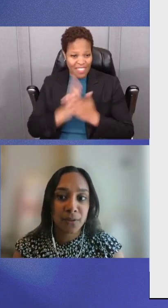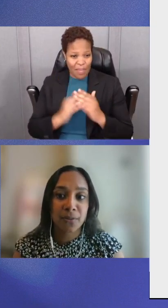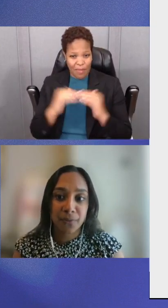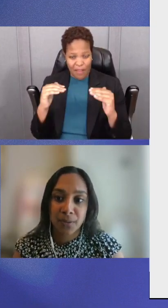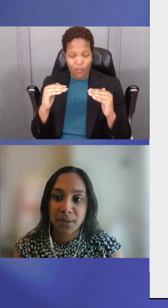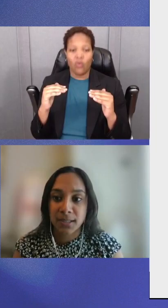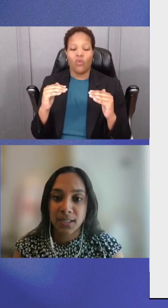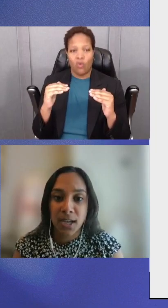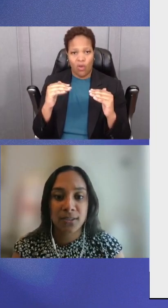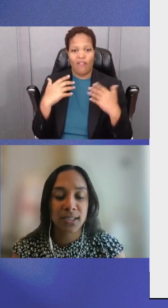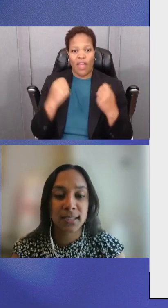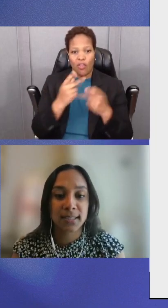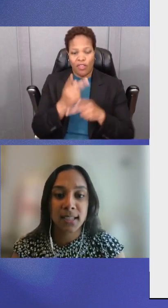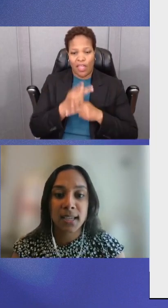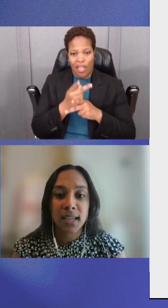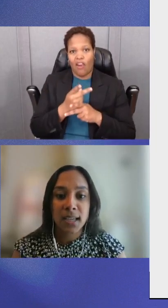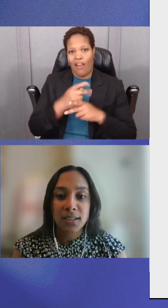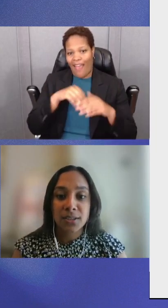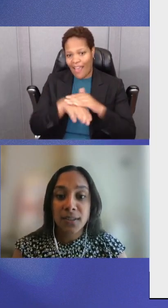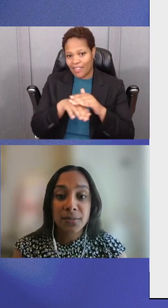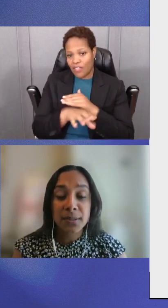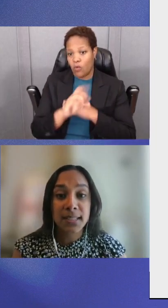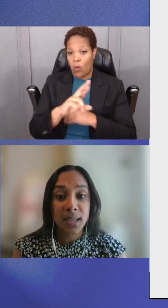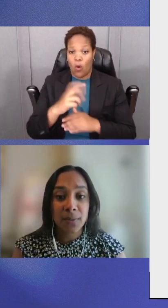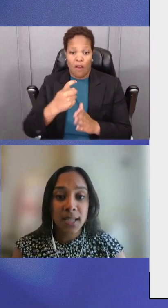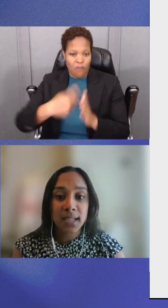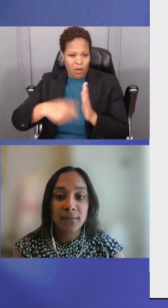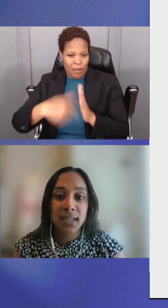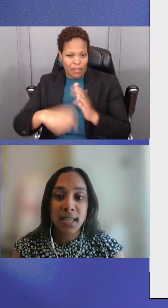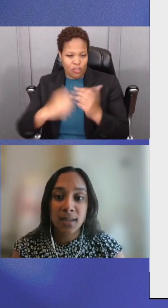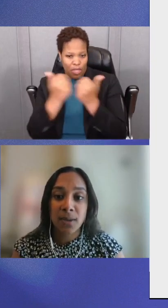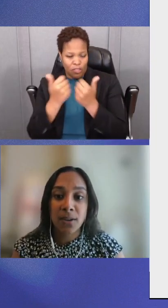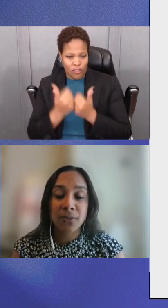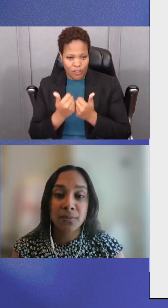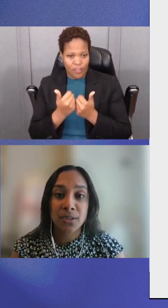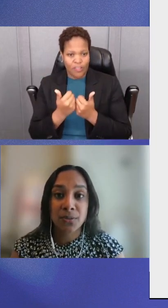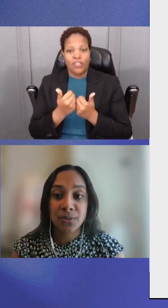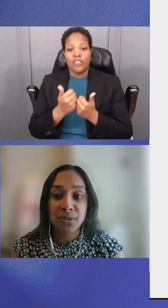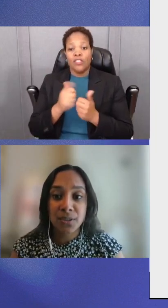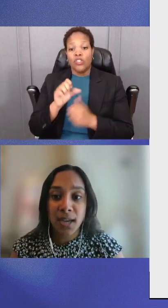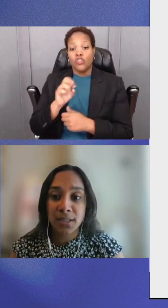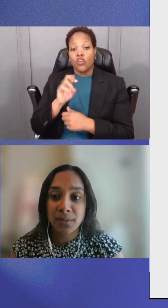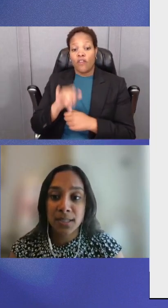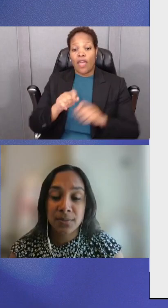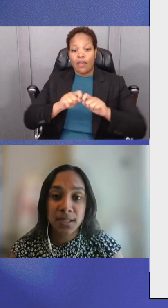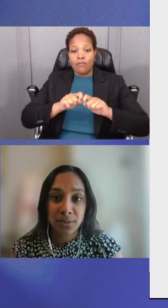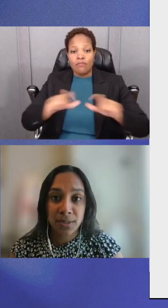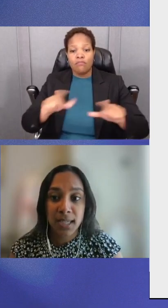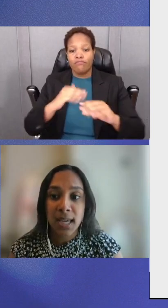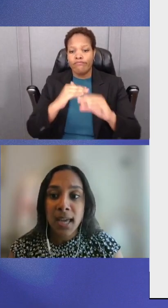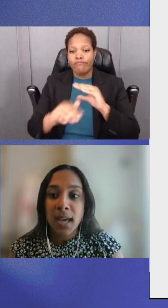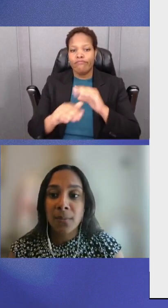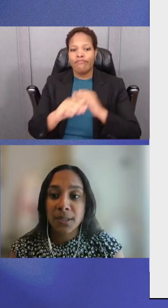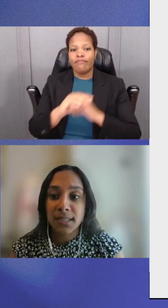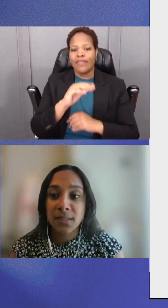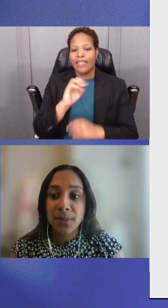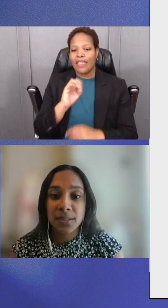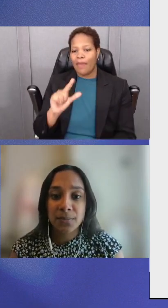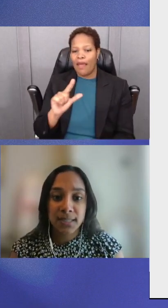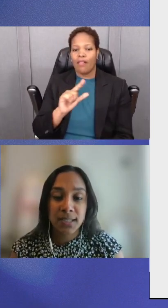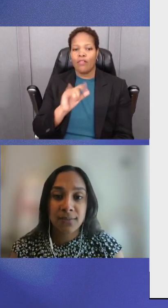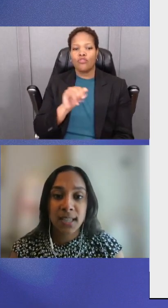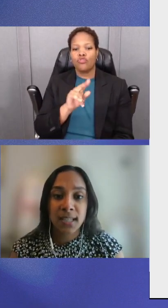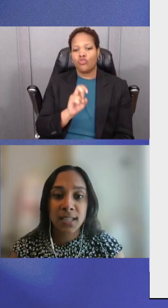and/or affordability challenges. Surveys were disseminated via email from June through July 2023, and